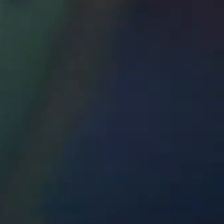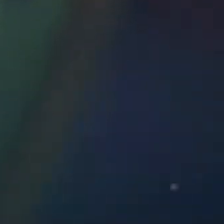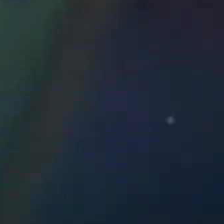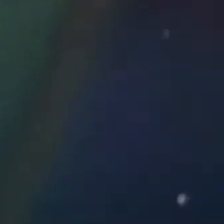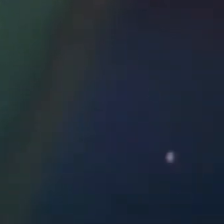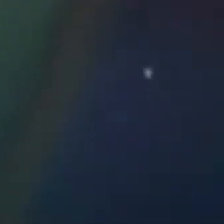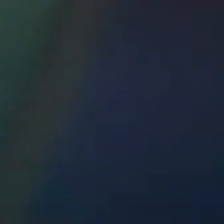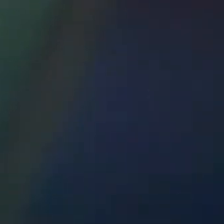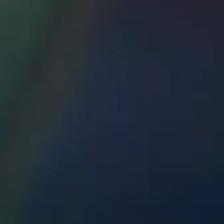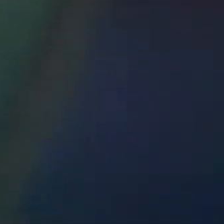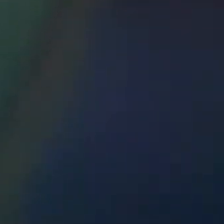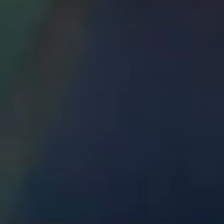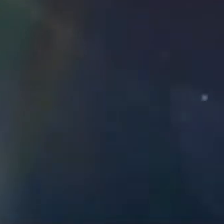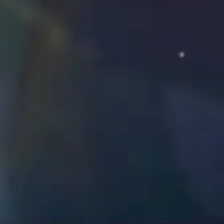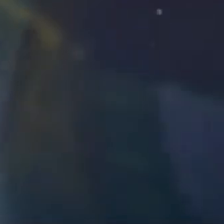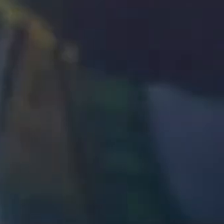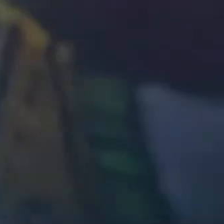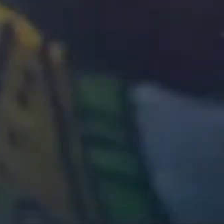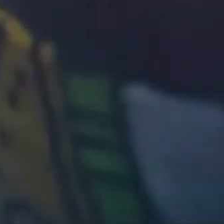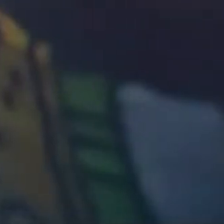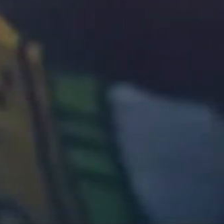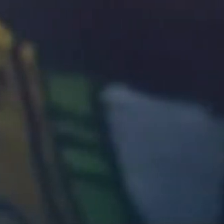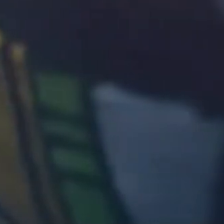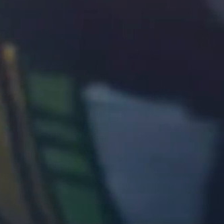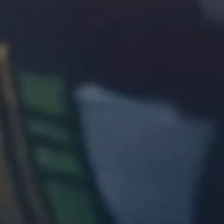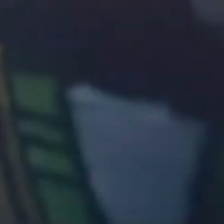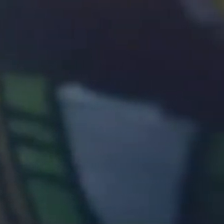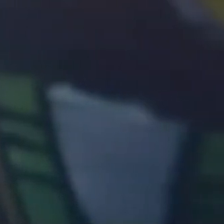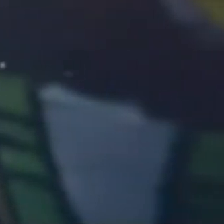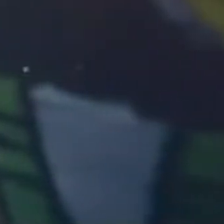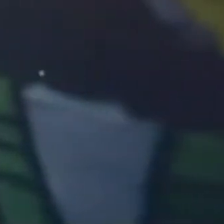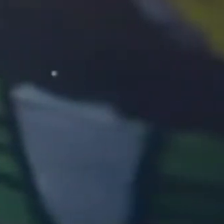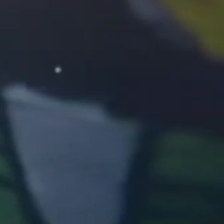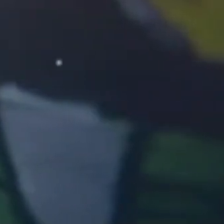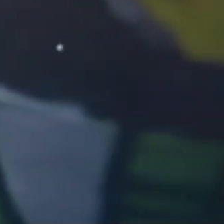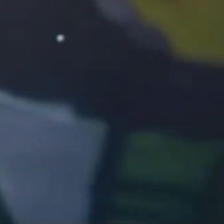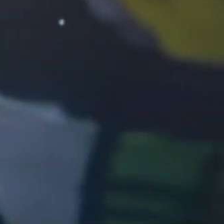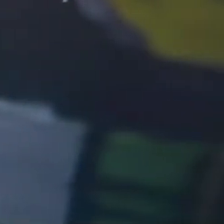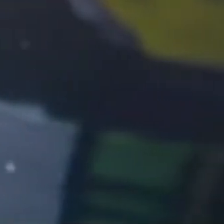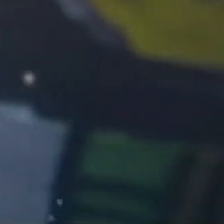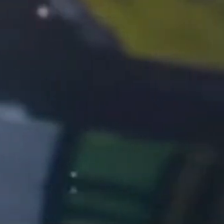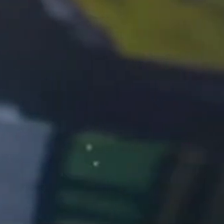I'll sail back to shore.